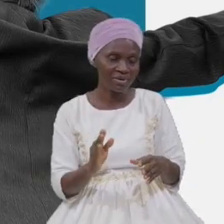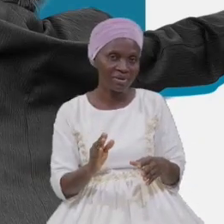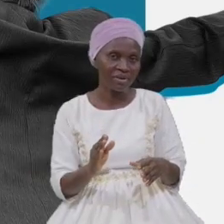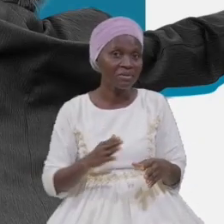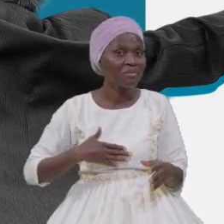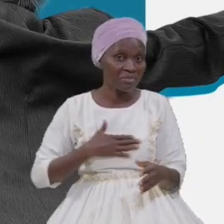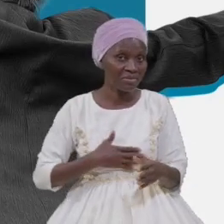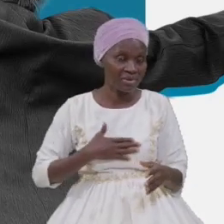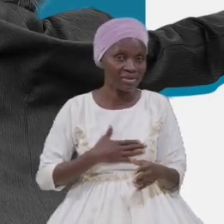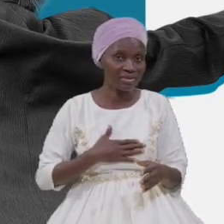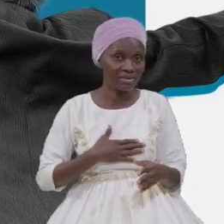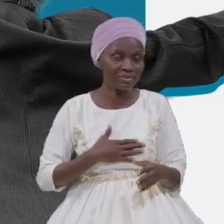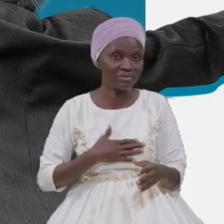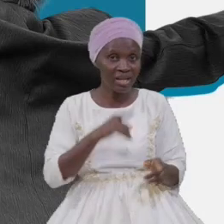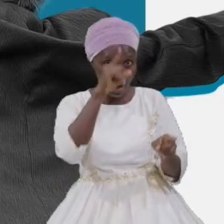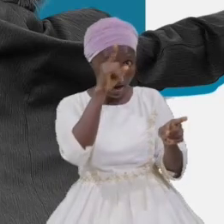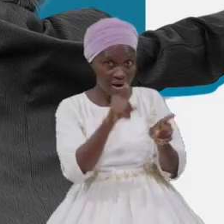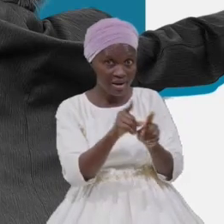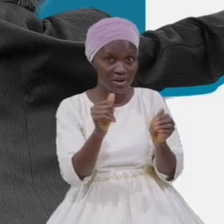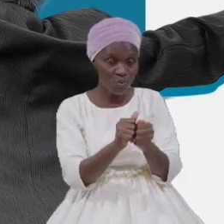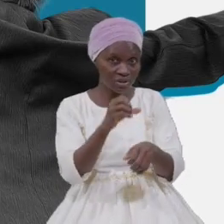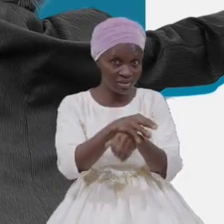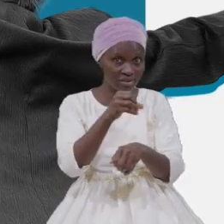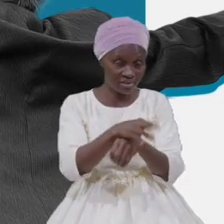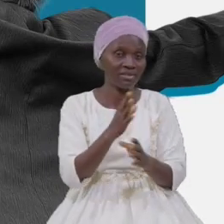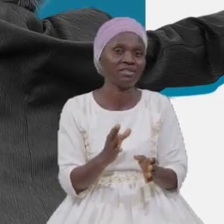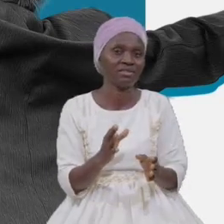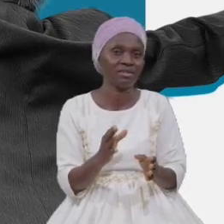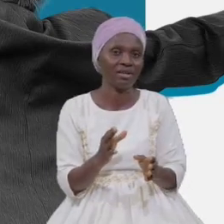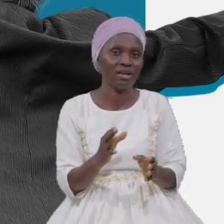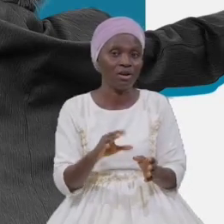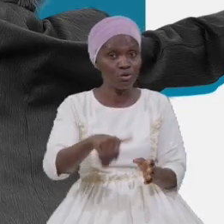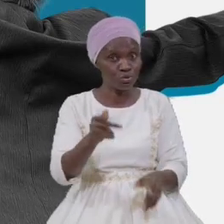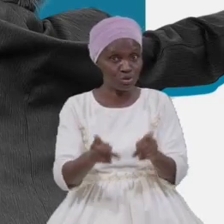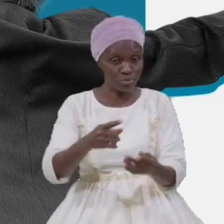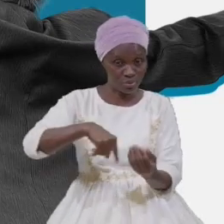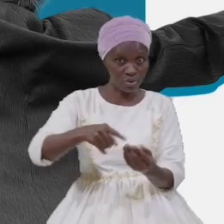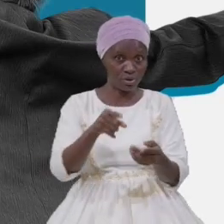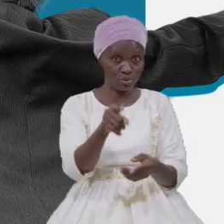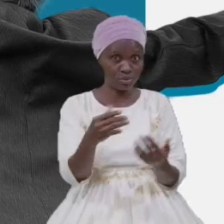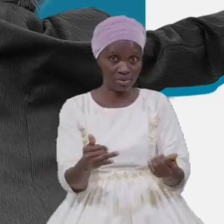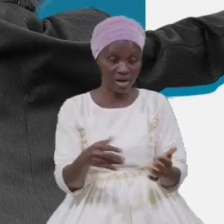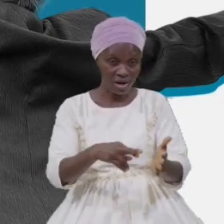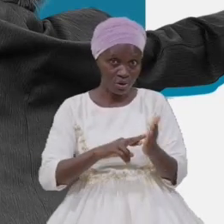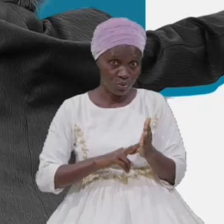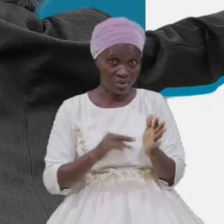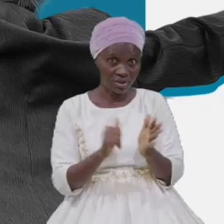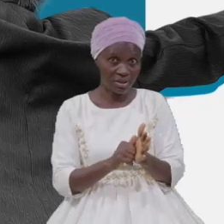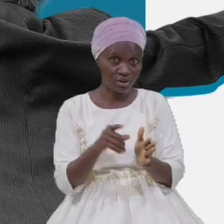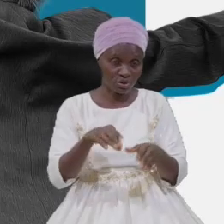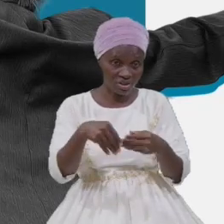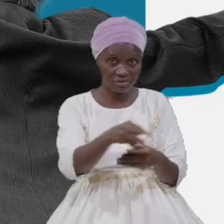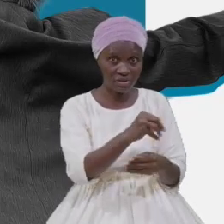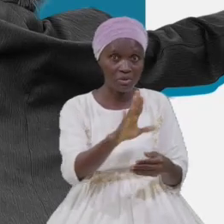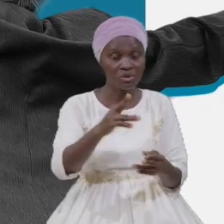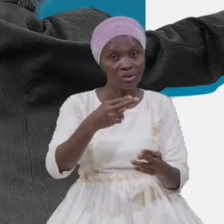with the counselors and workers who are around you. They are requesting for your details, your correct